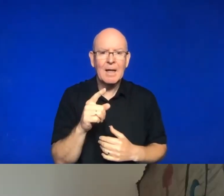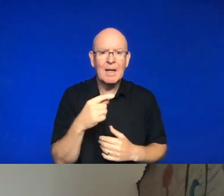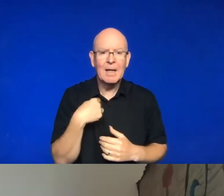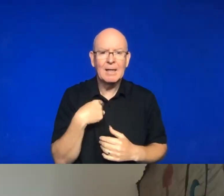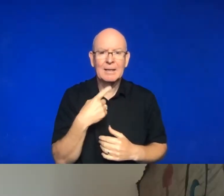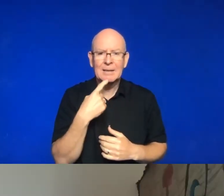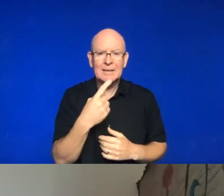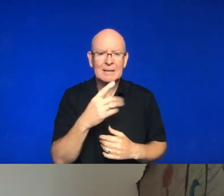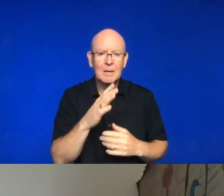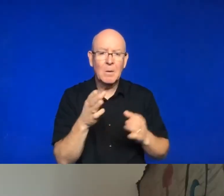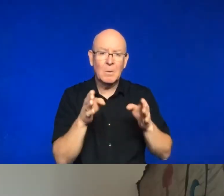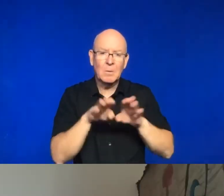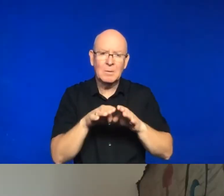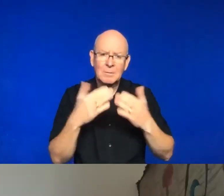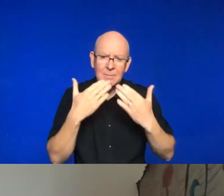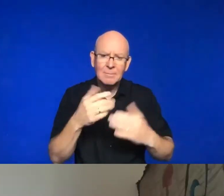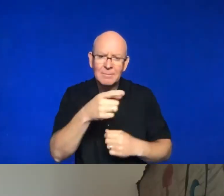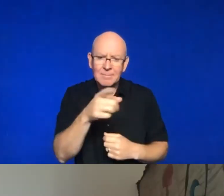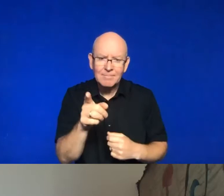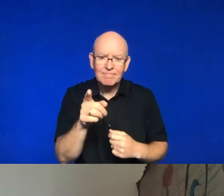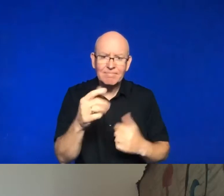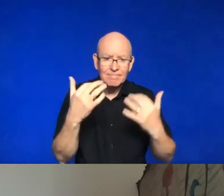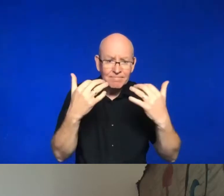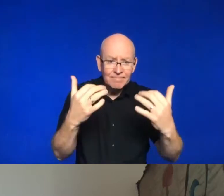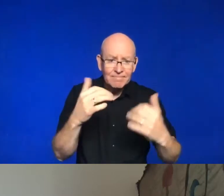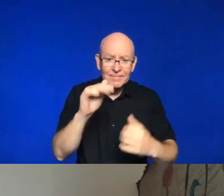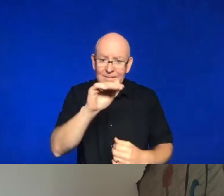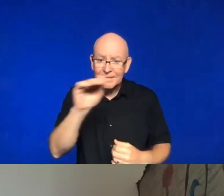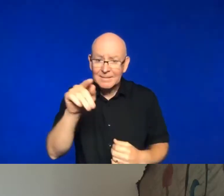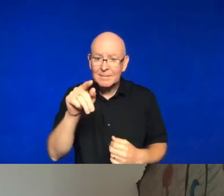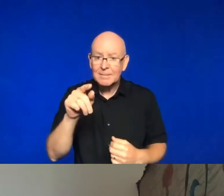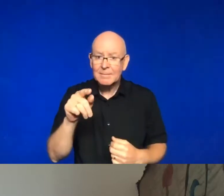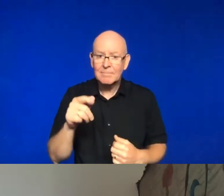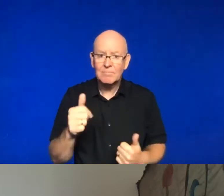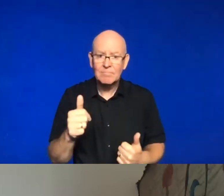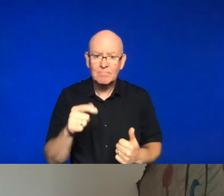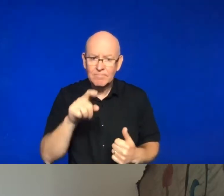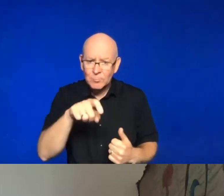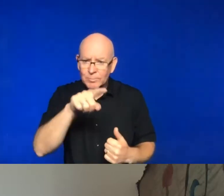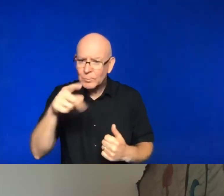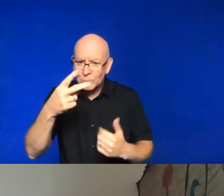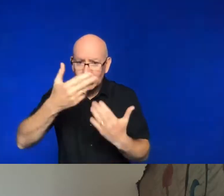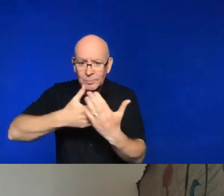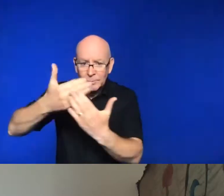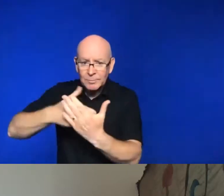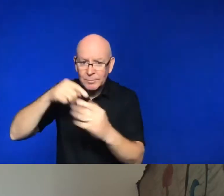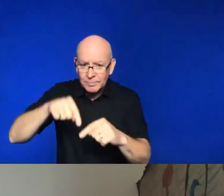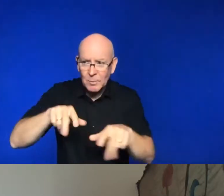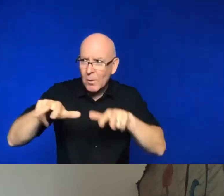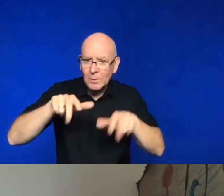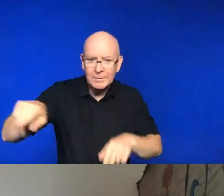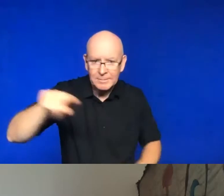audience that you should have received 2 documents from the organizers that are some key points that IDDC and